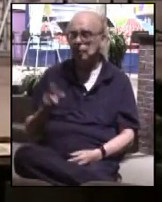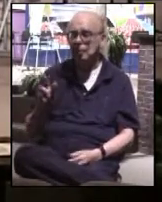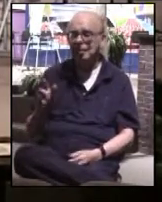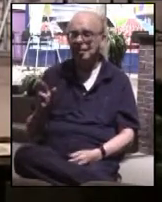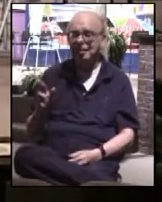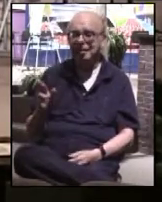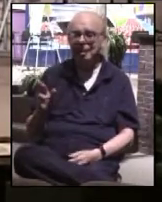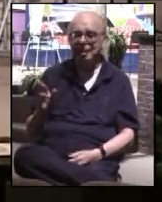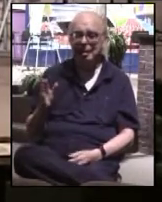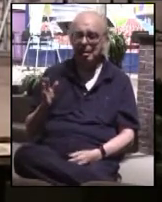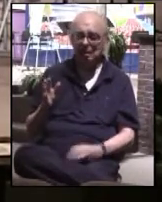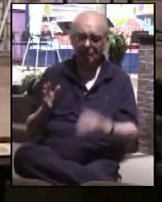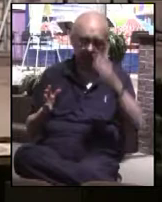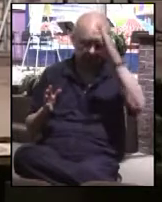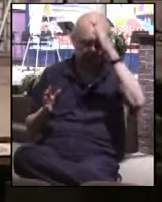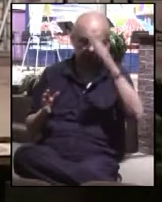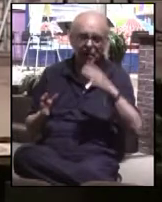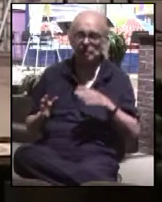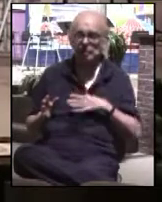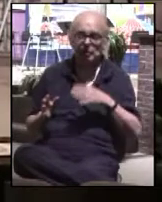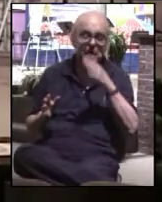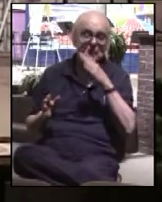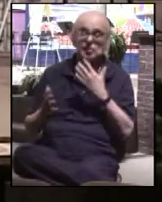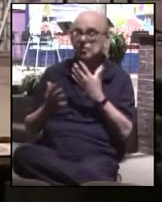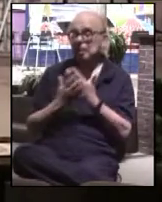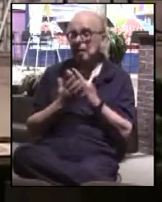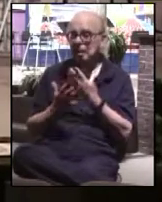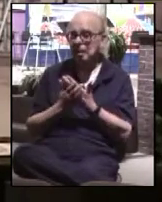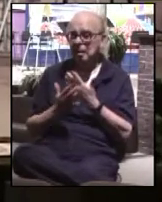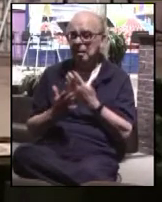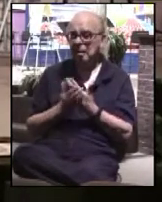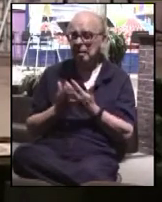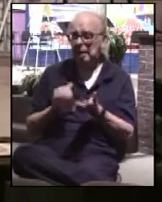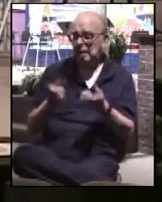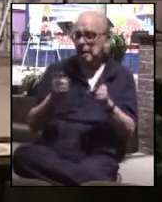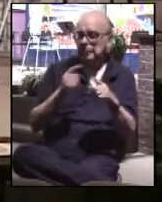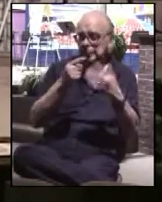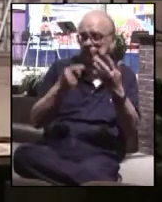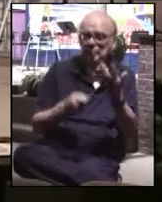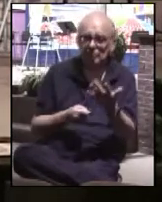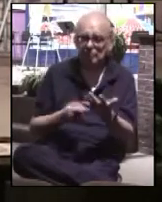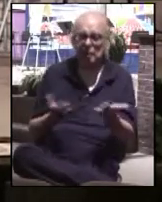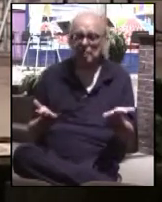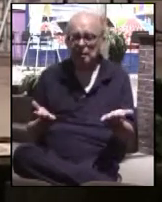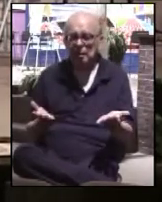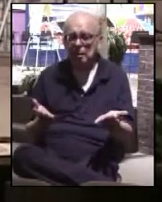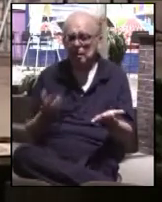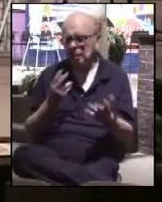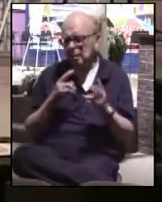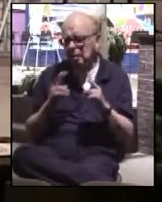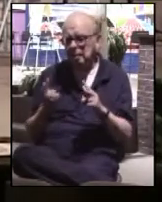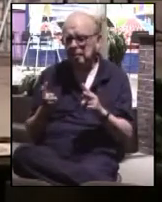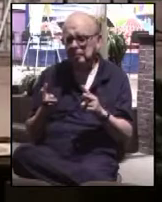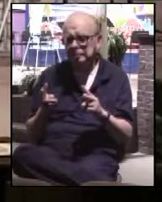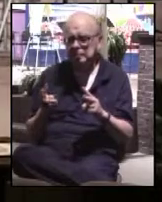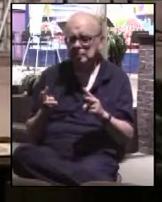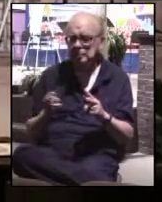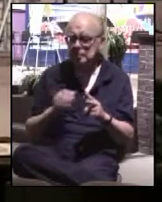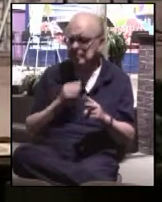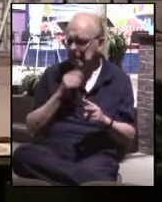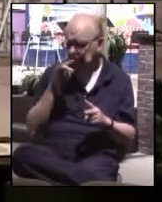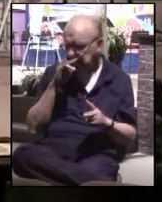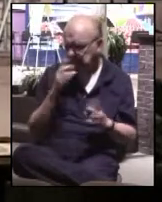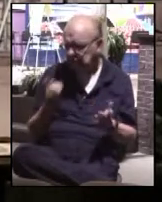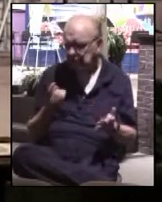or my dad's in jail my mom's in jail this happened and that happened and so you're looking at that and so it's not just the